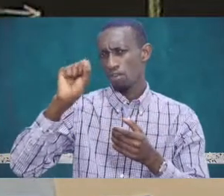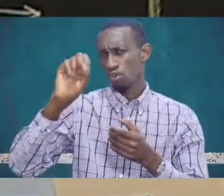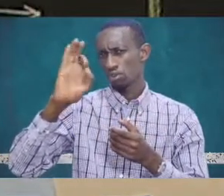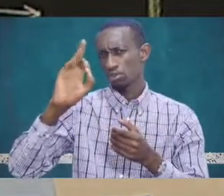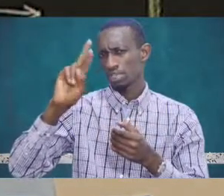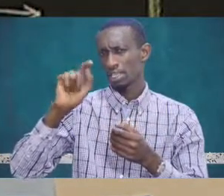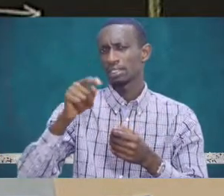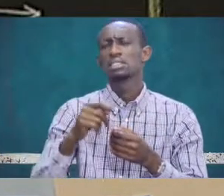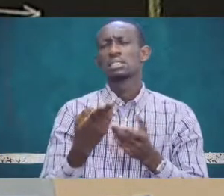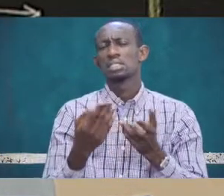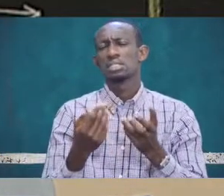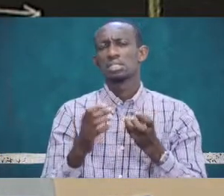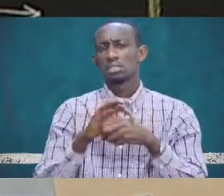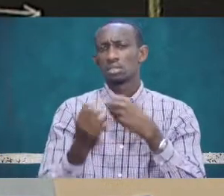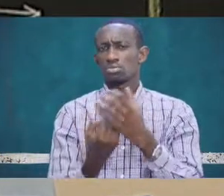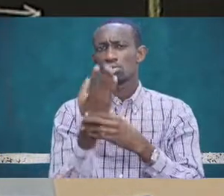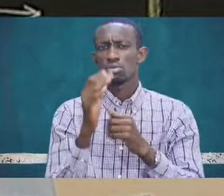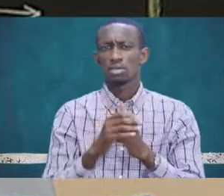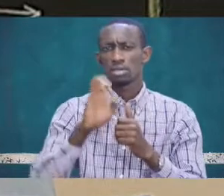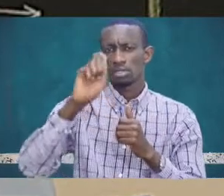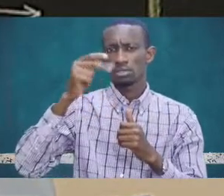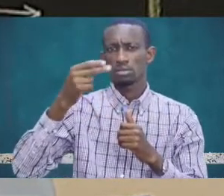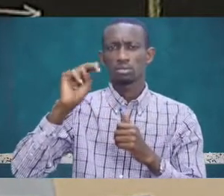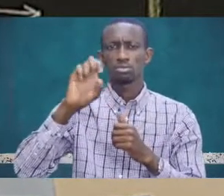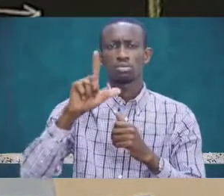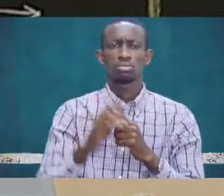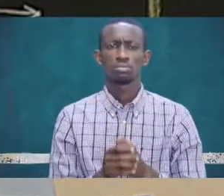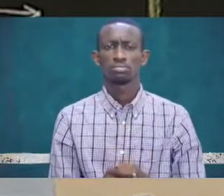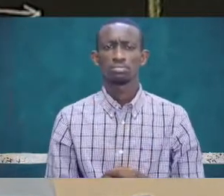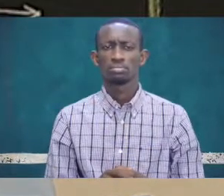produce the